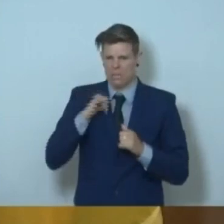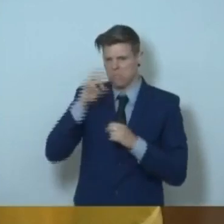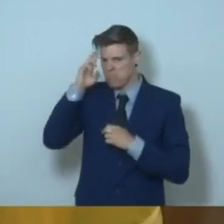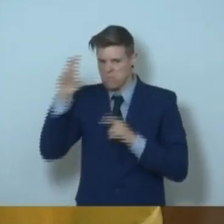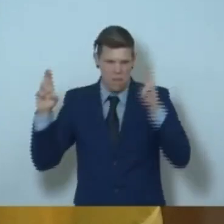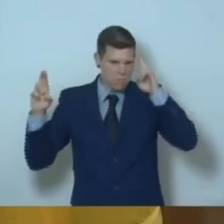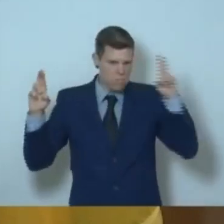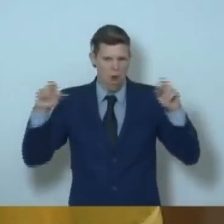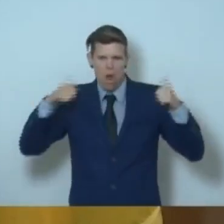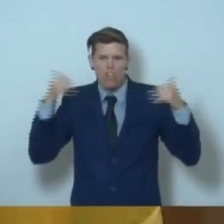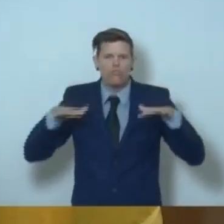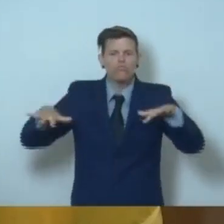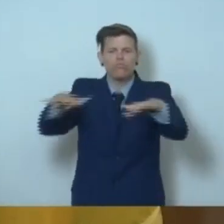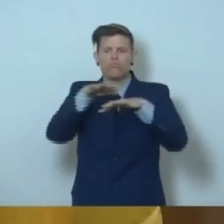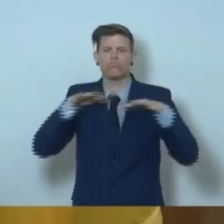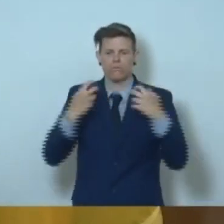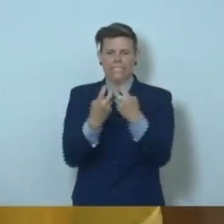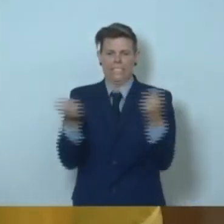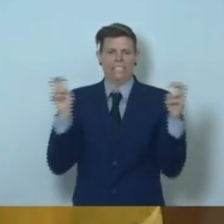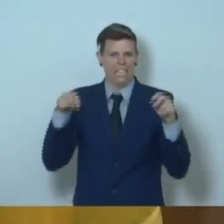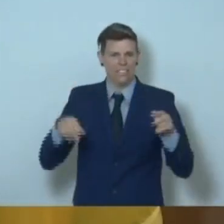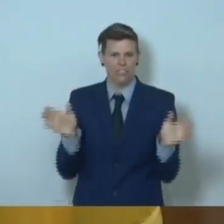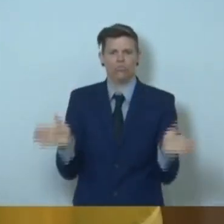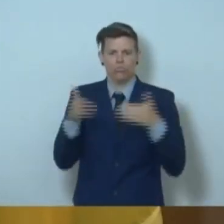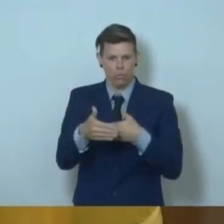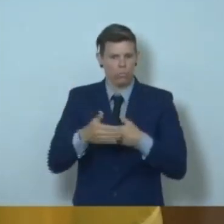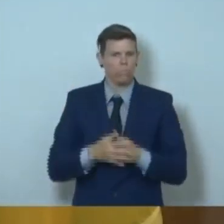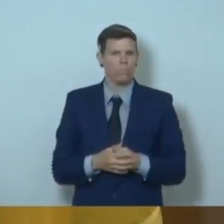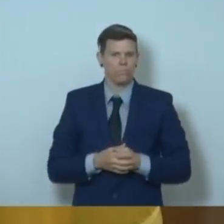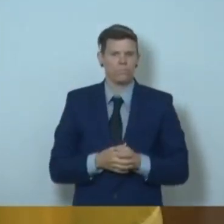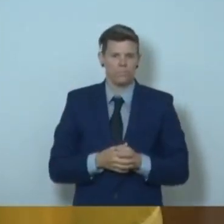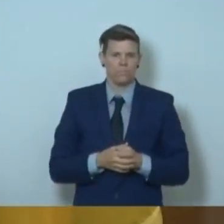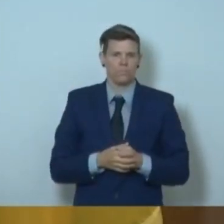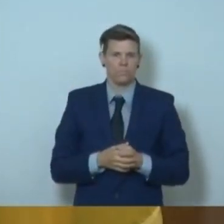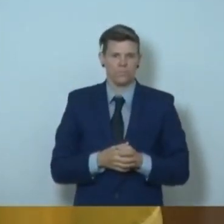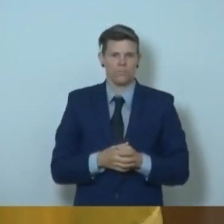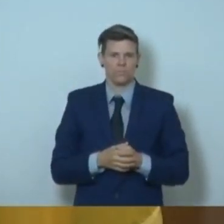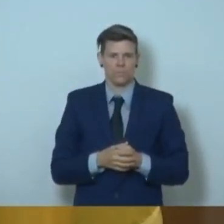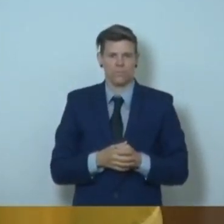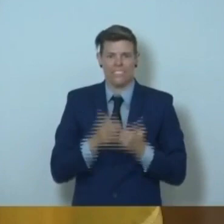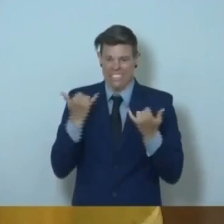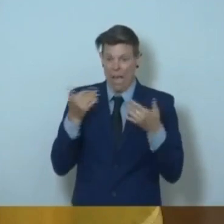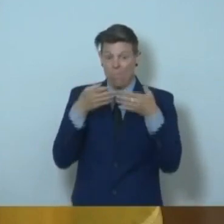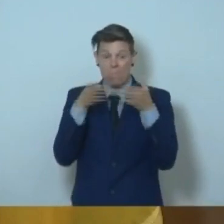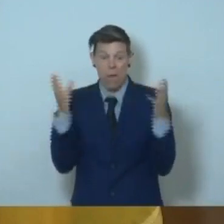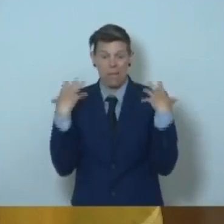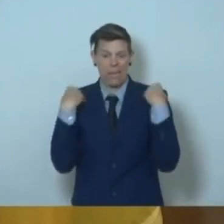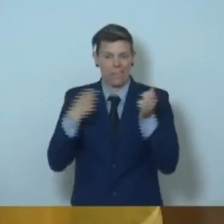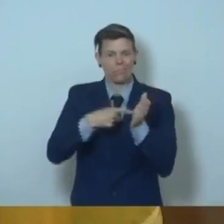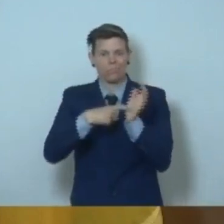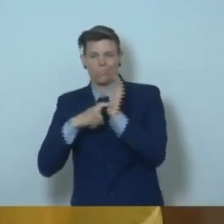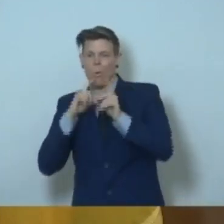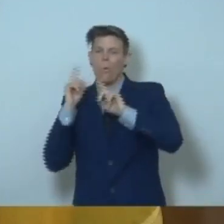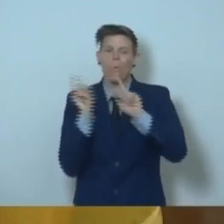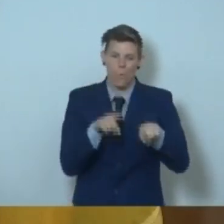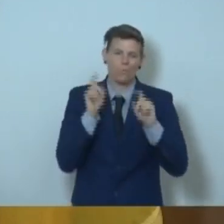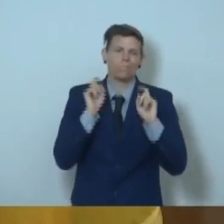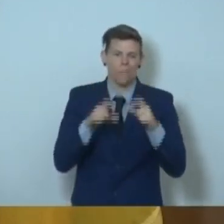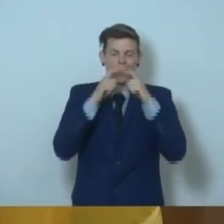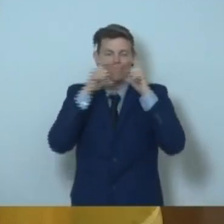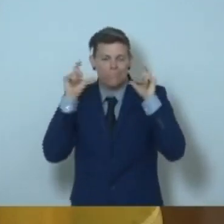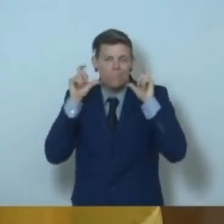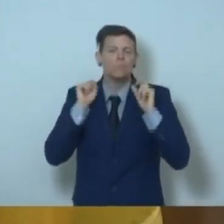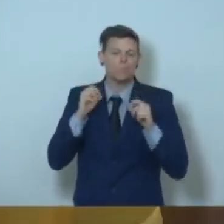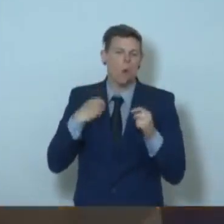and as recognition that this is the requirement in a public health order, and it really does make a difference. So we're going to start like we do